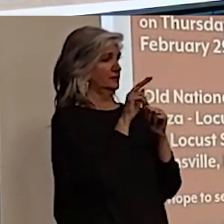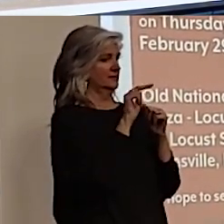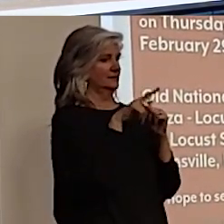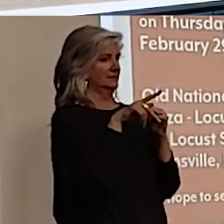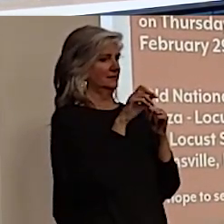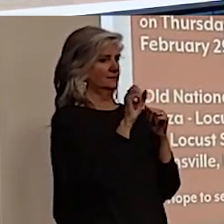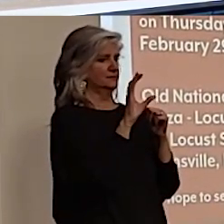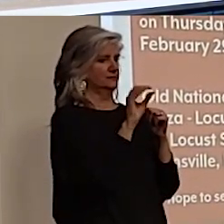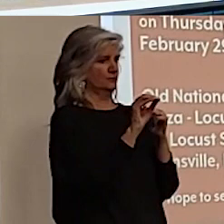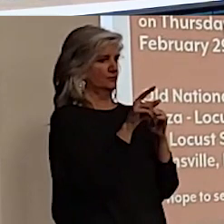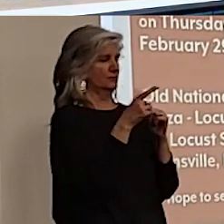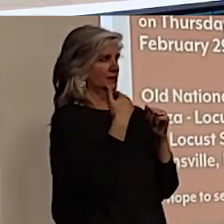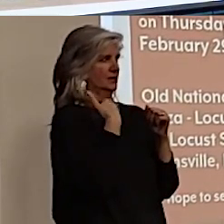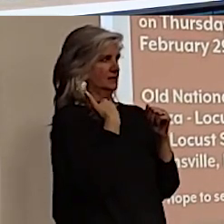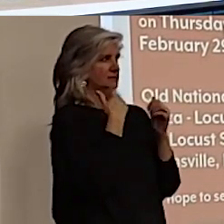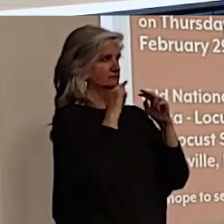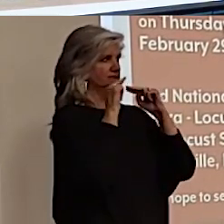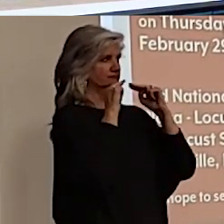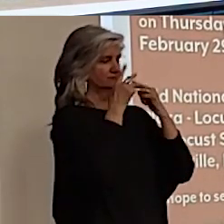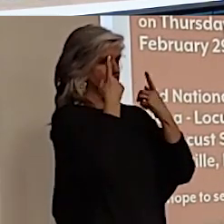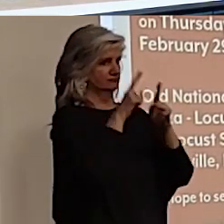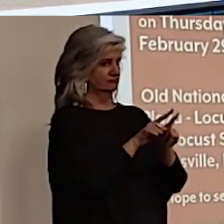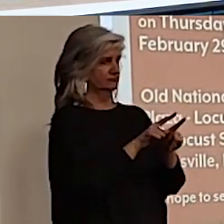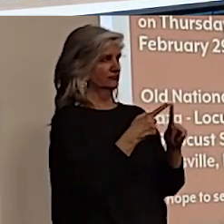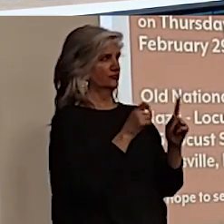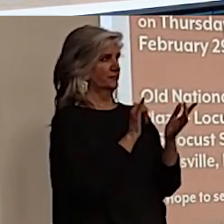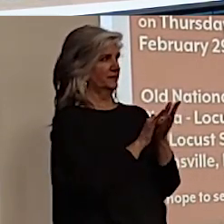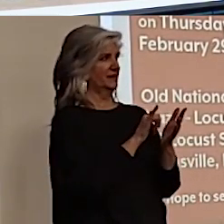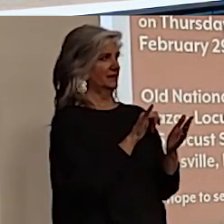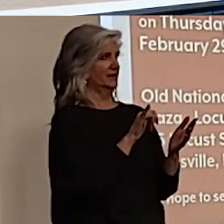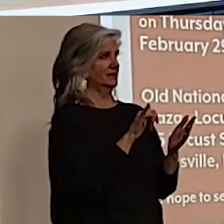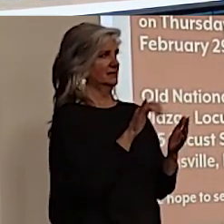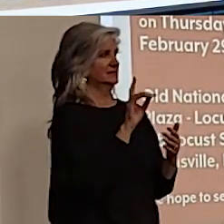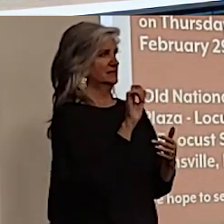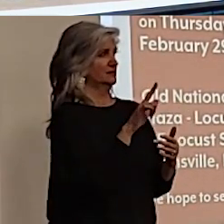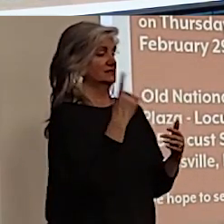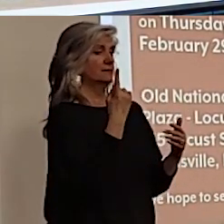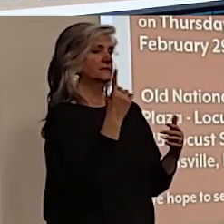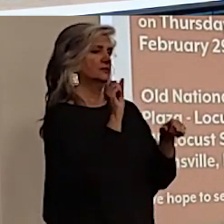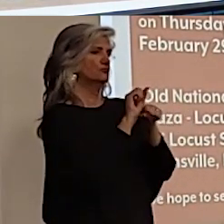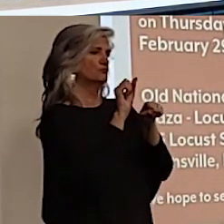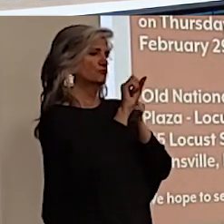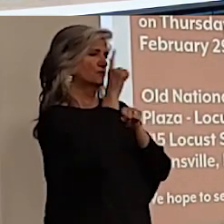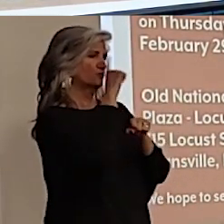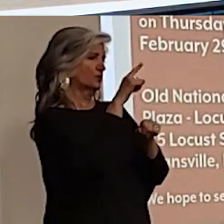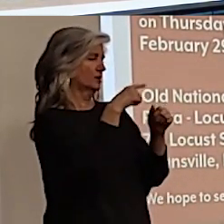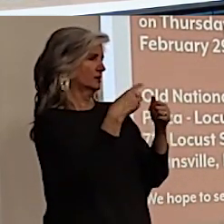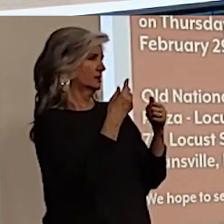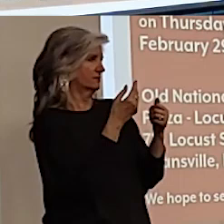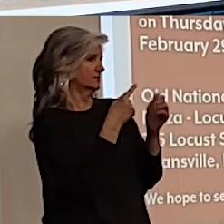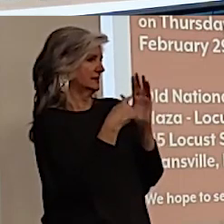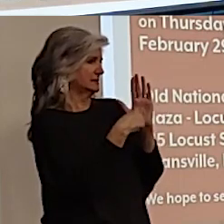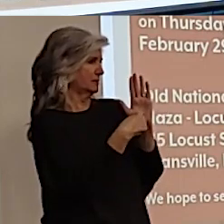got some pretty good concessions out of that deal. So there's something to work for here, and you can give some examples.